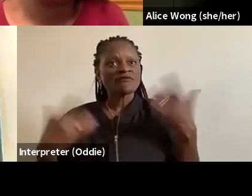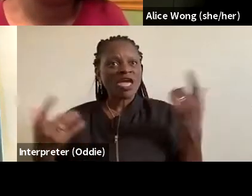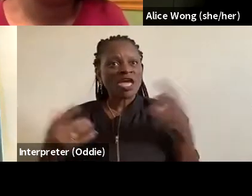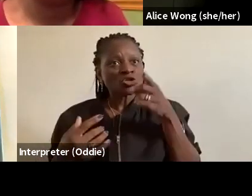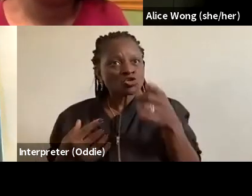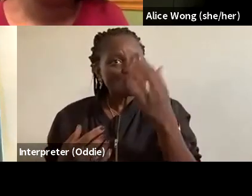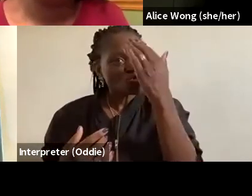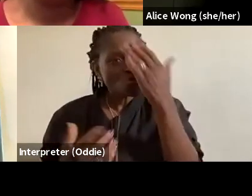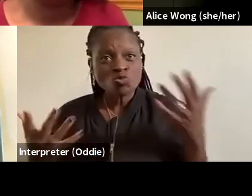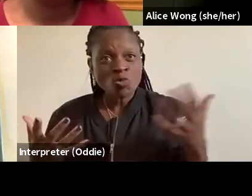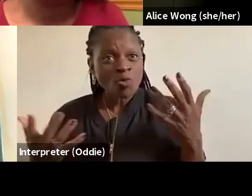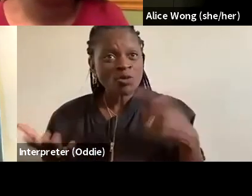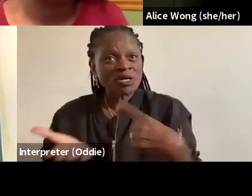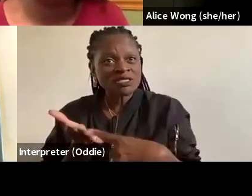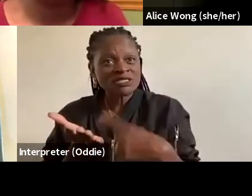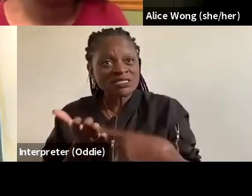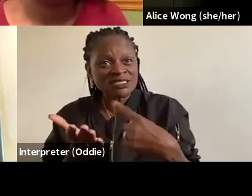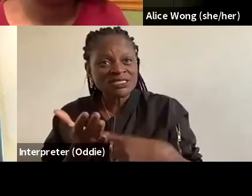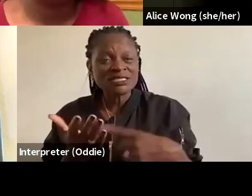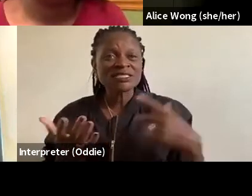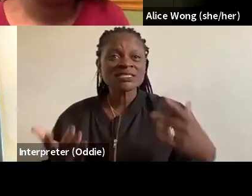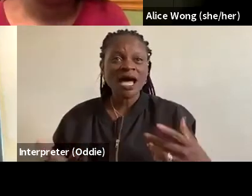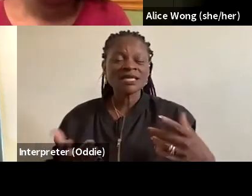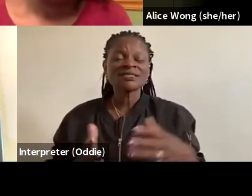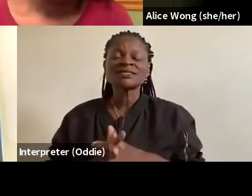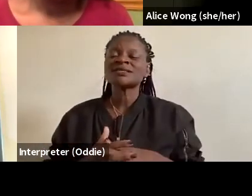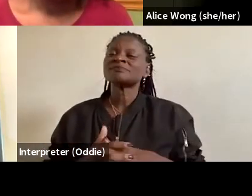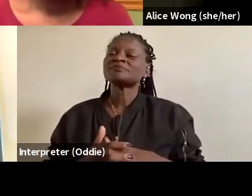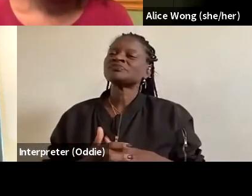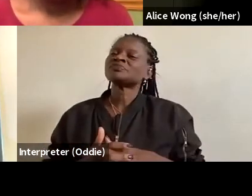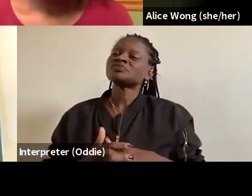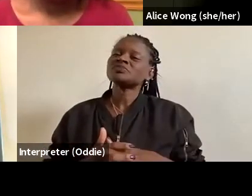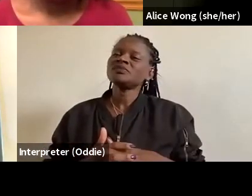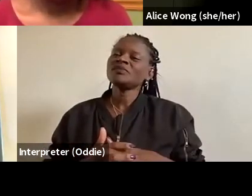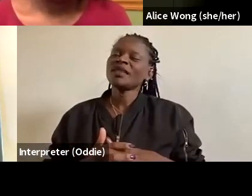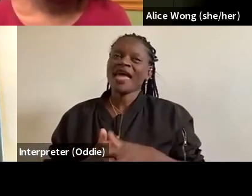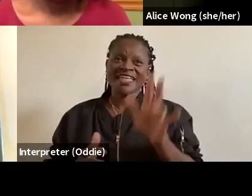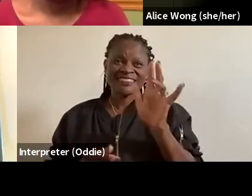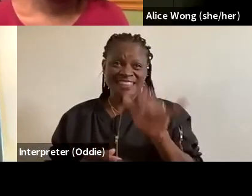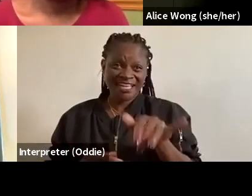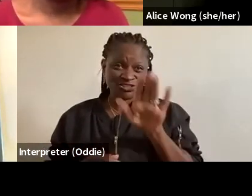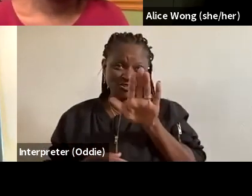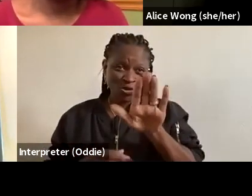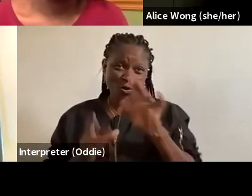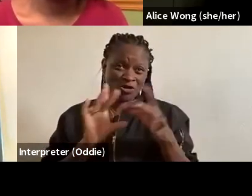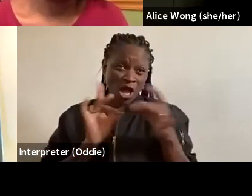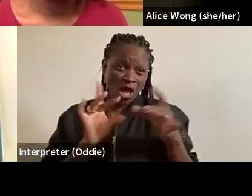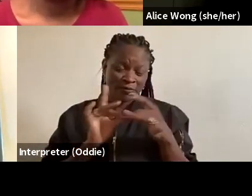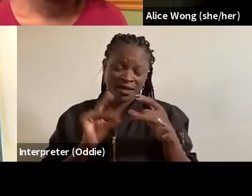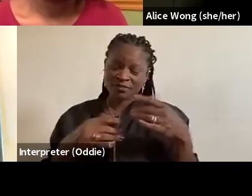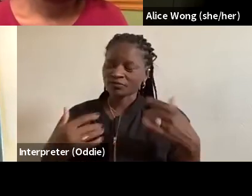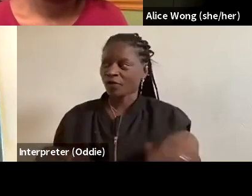hearing other disabled people of color, and this is what you have to say. So the